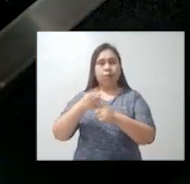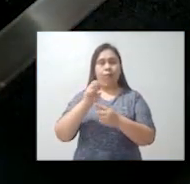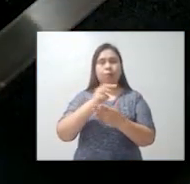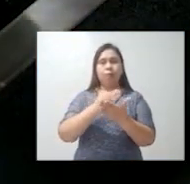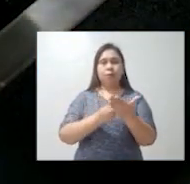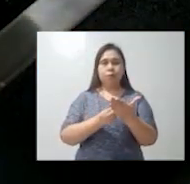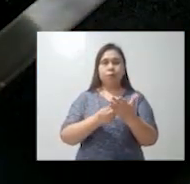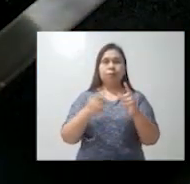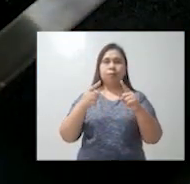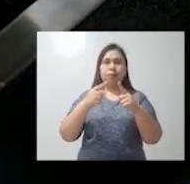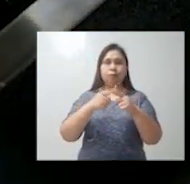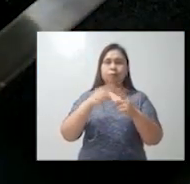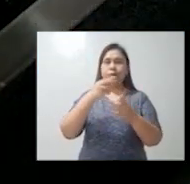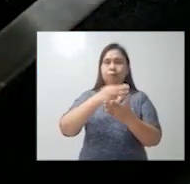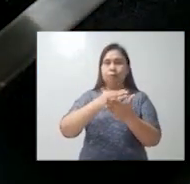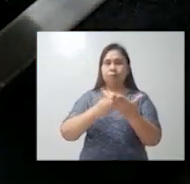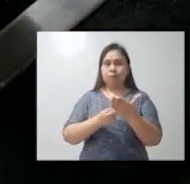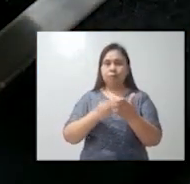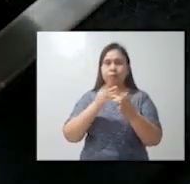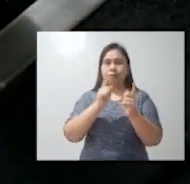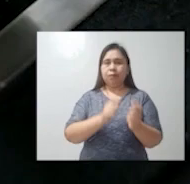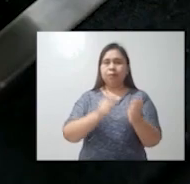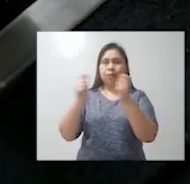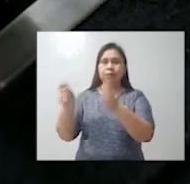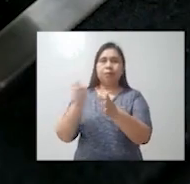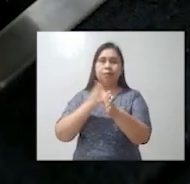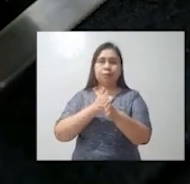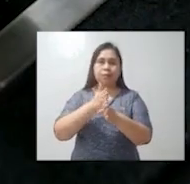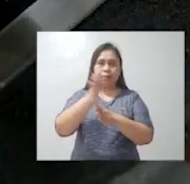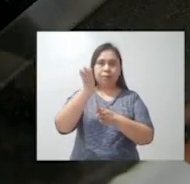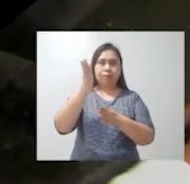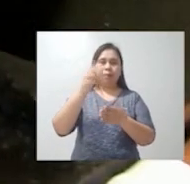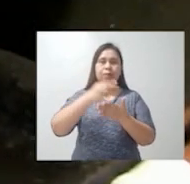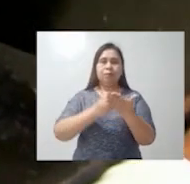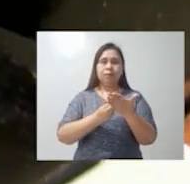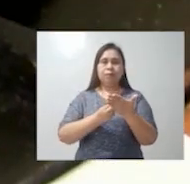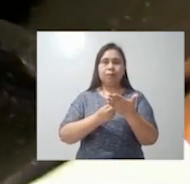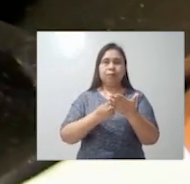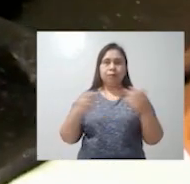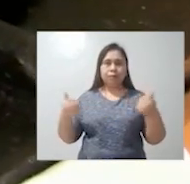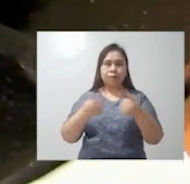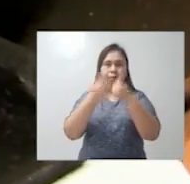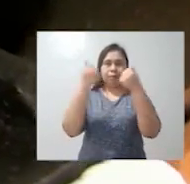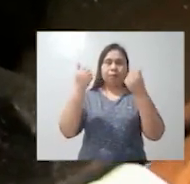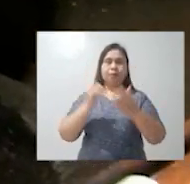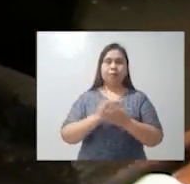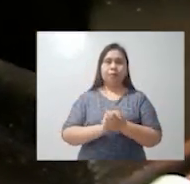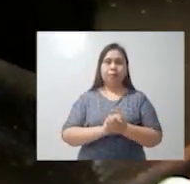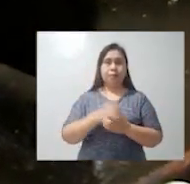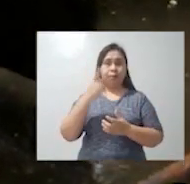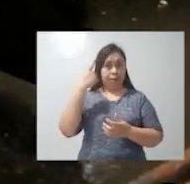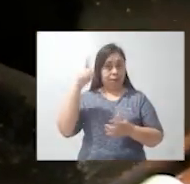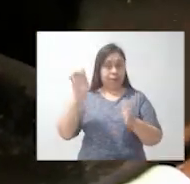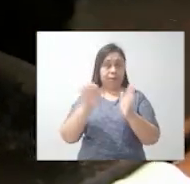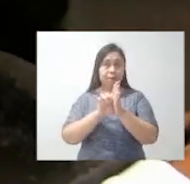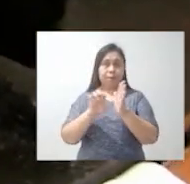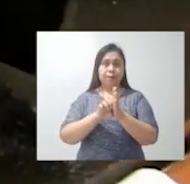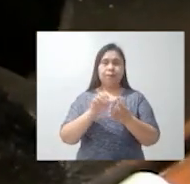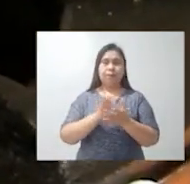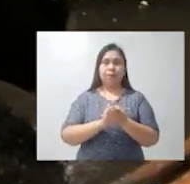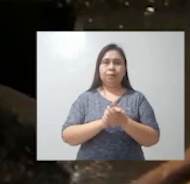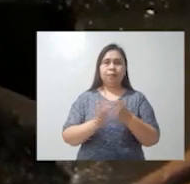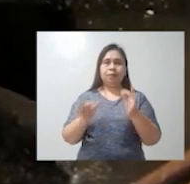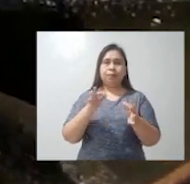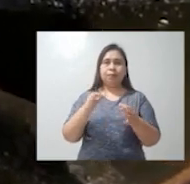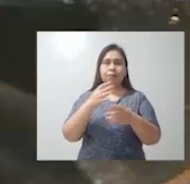directly from one matter to another, or the transfer of heat via direct molecular collision. For example,